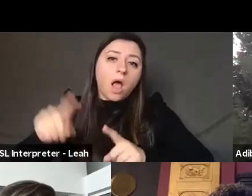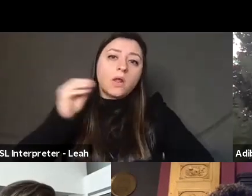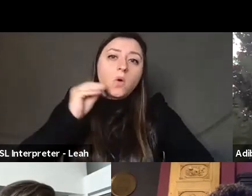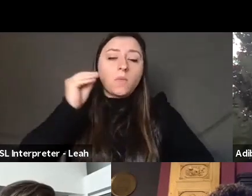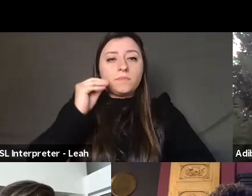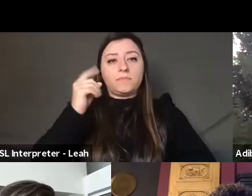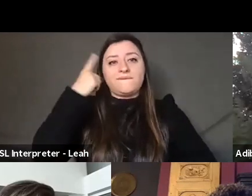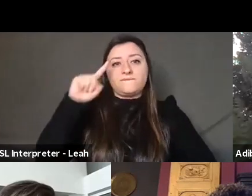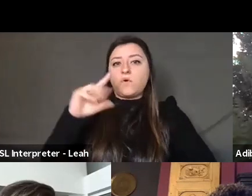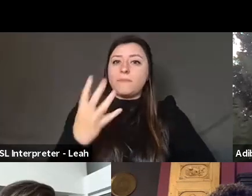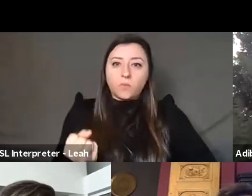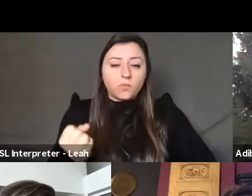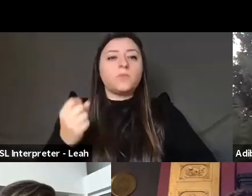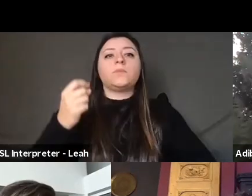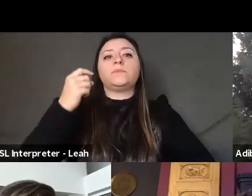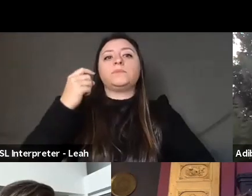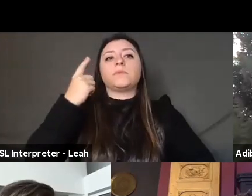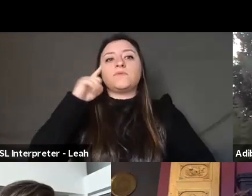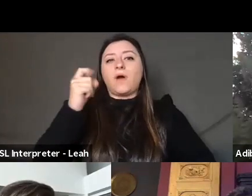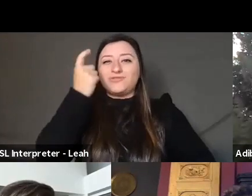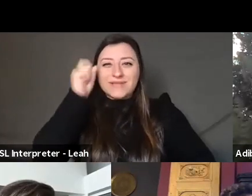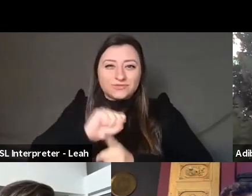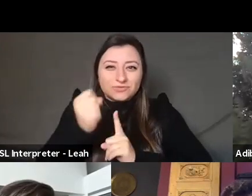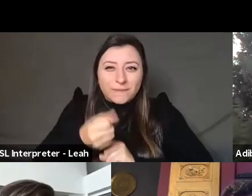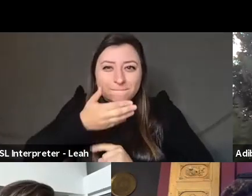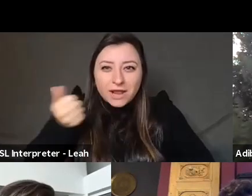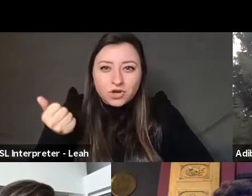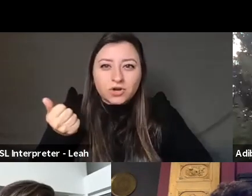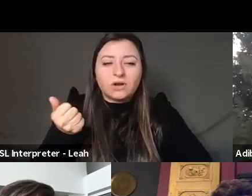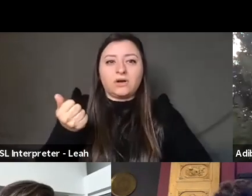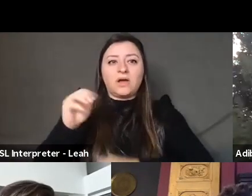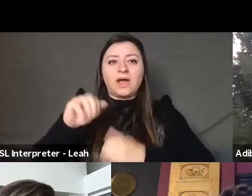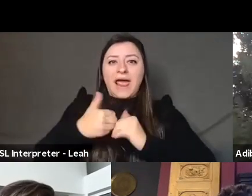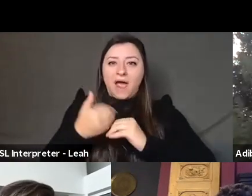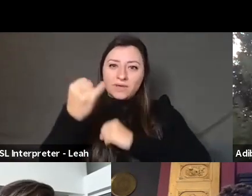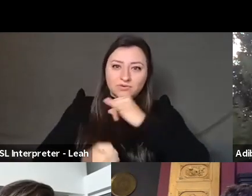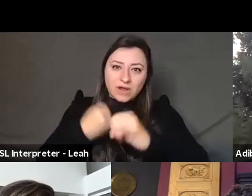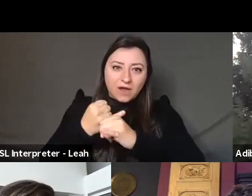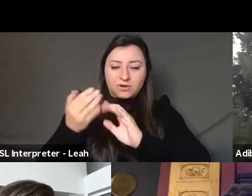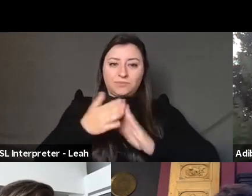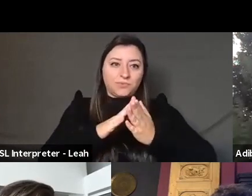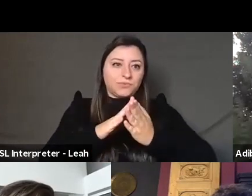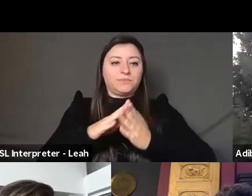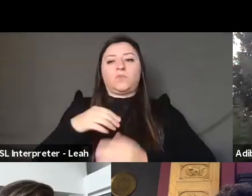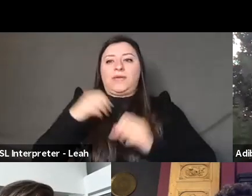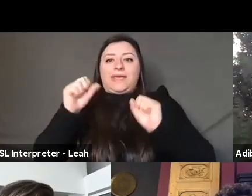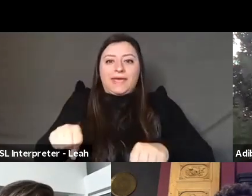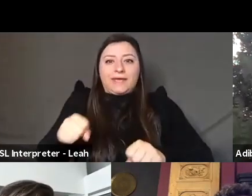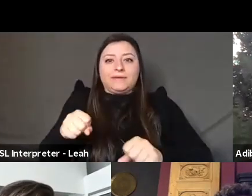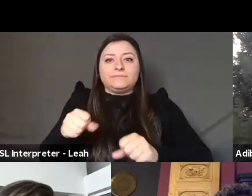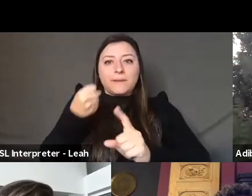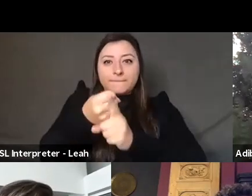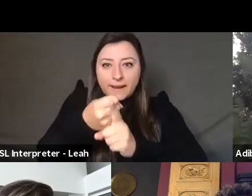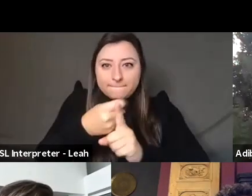better understand the situation, to know how as an international community, as a diaspora, we can impact